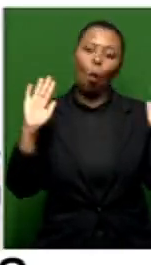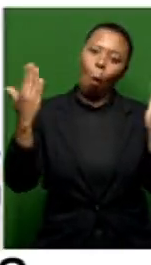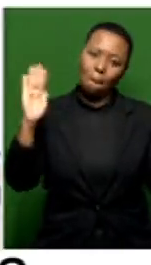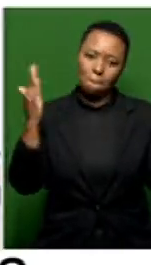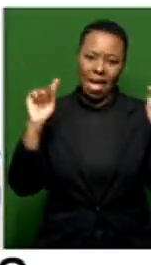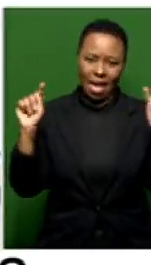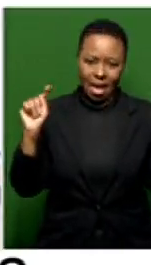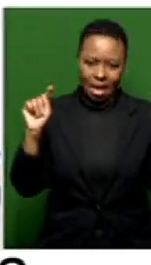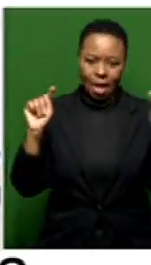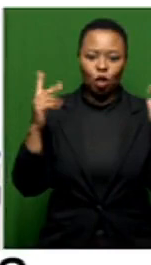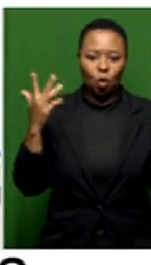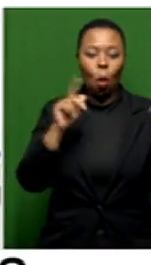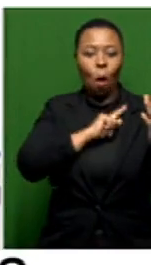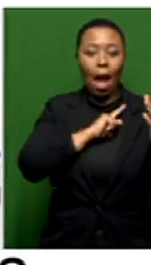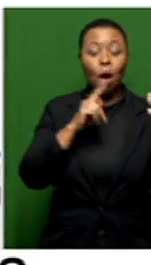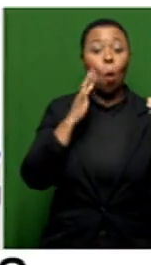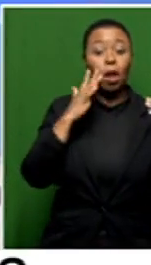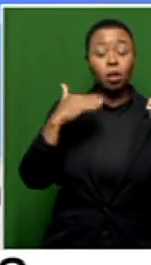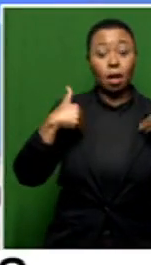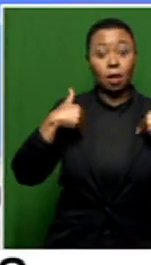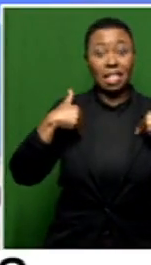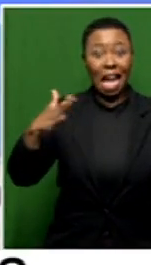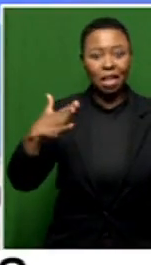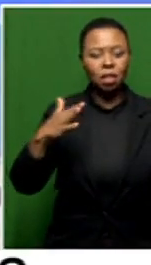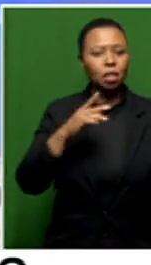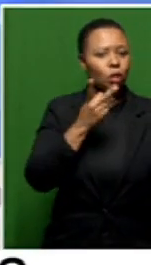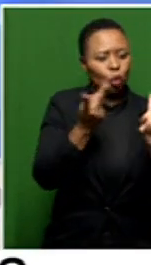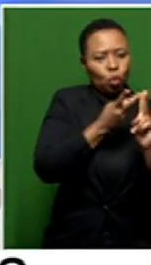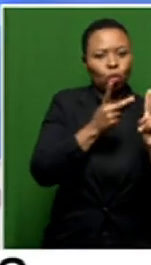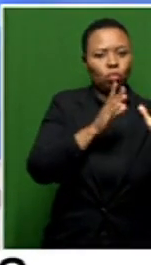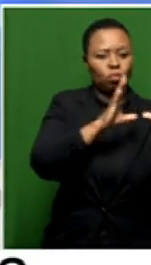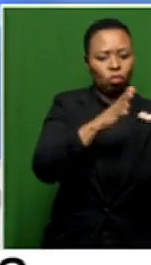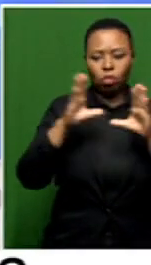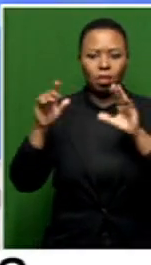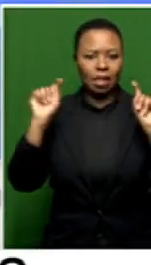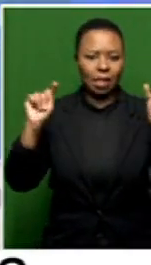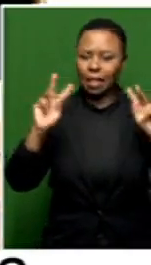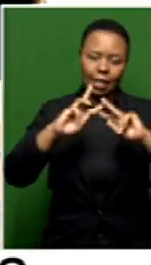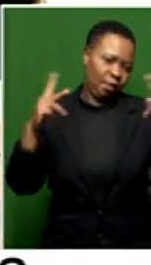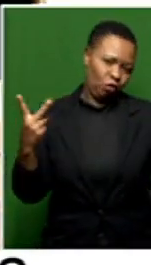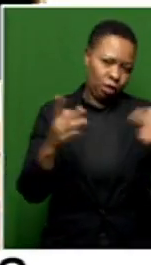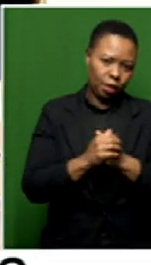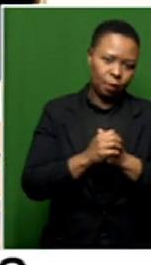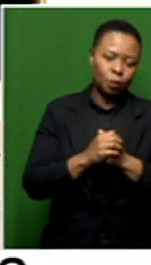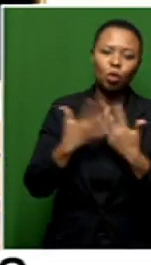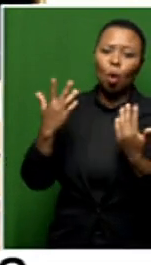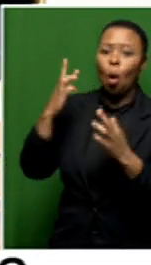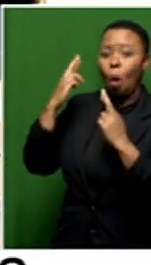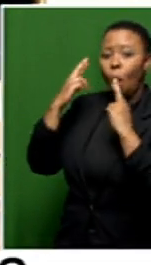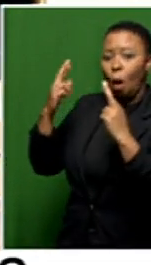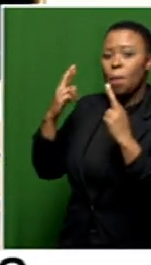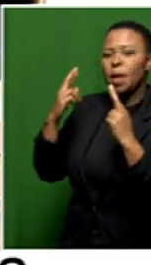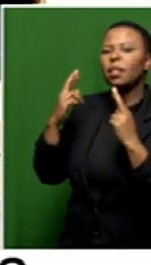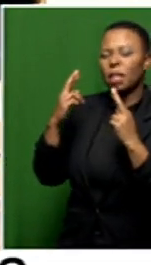beginning, the two are quite far apart. Yes, yes. Yeah. Because I would imagine that you are hoping that there would be a very